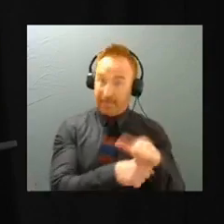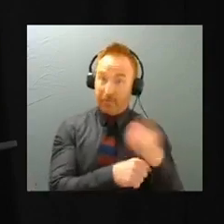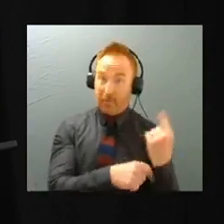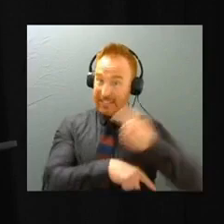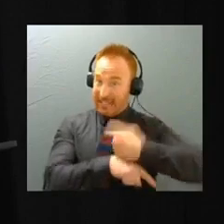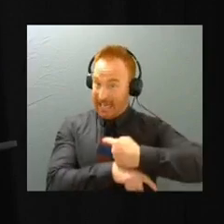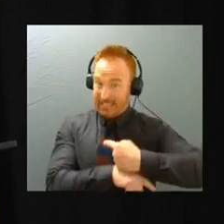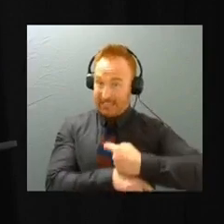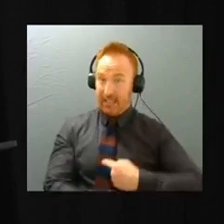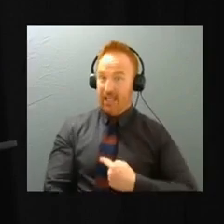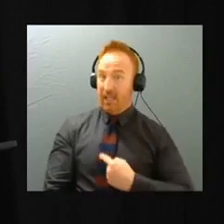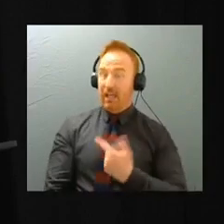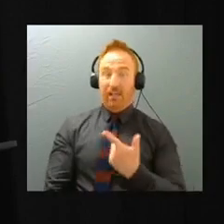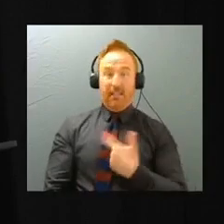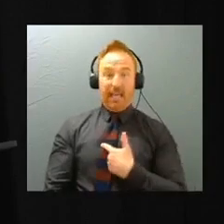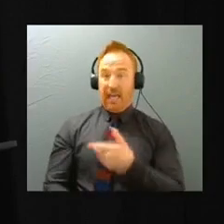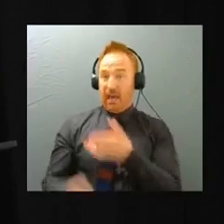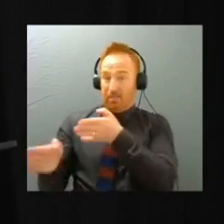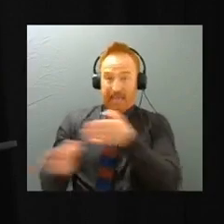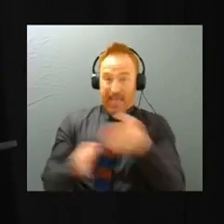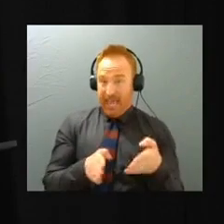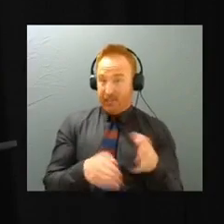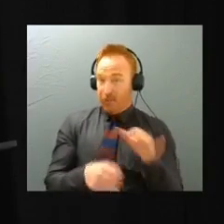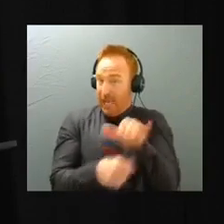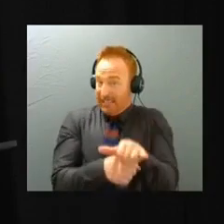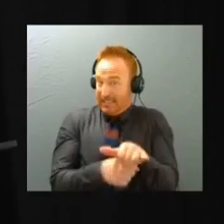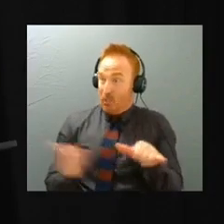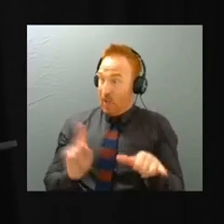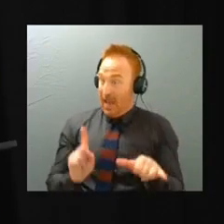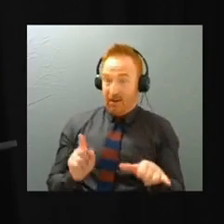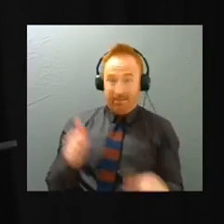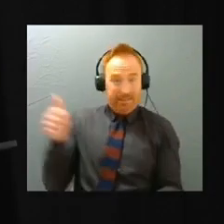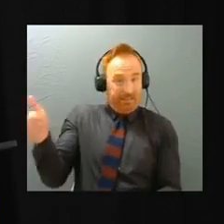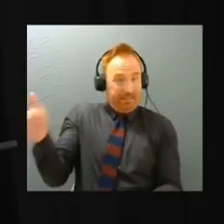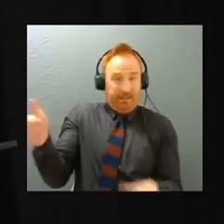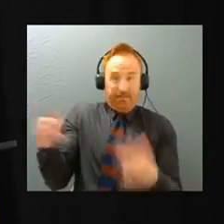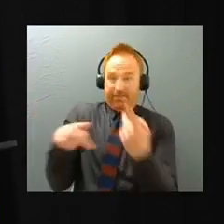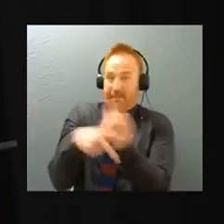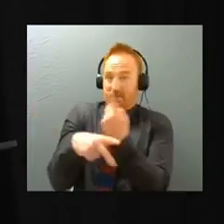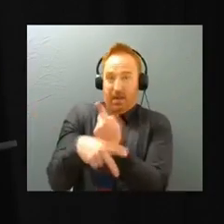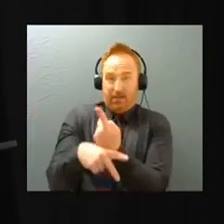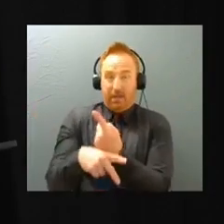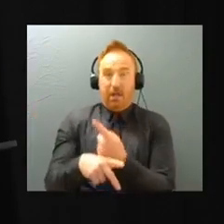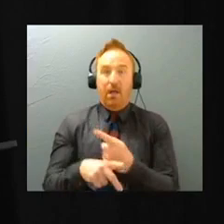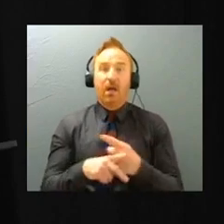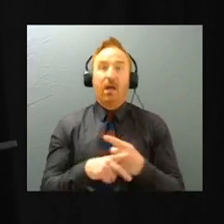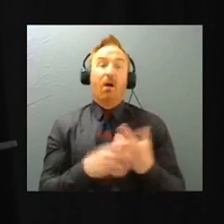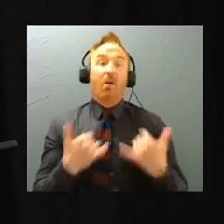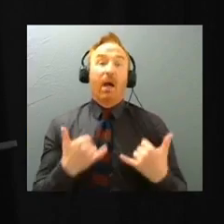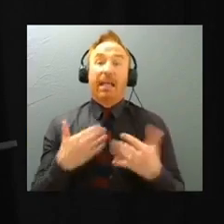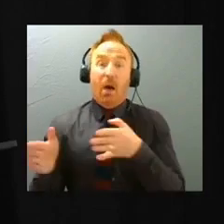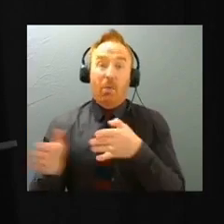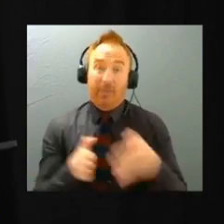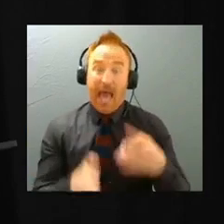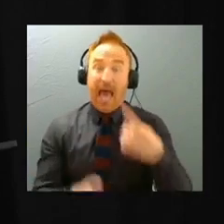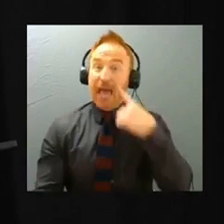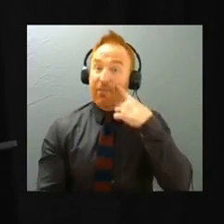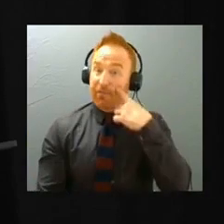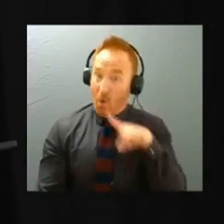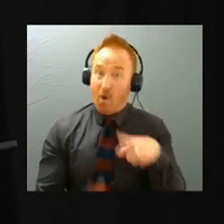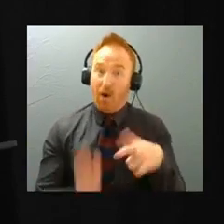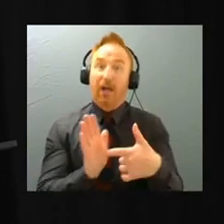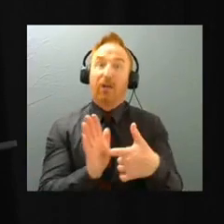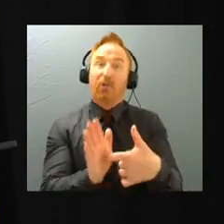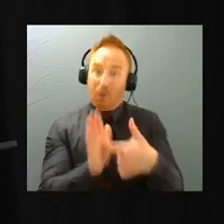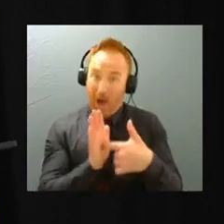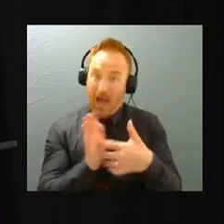own plan to do so. The provisions that we have currently are for the essential and critical workers, and so